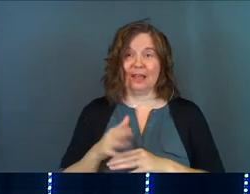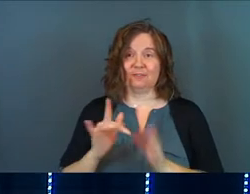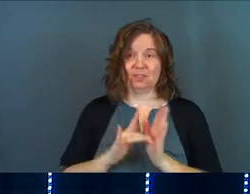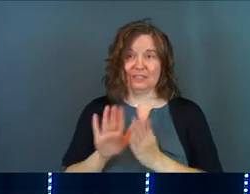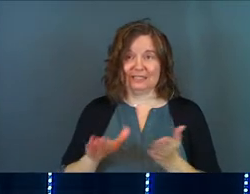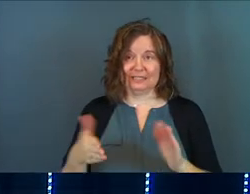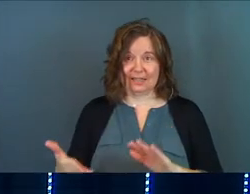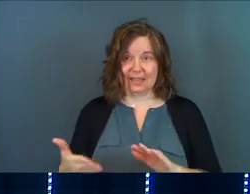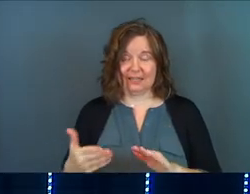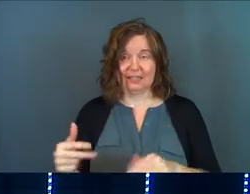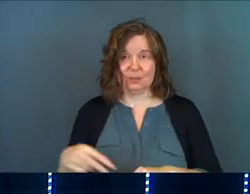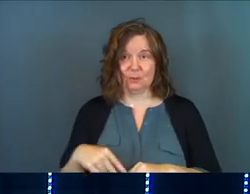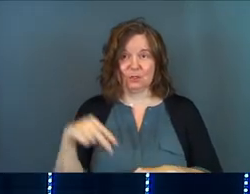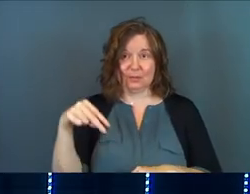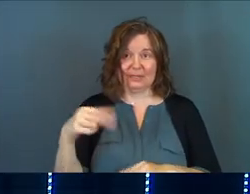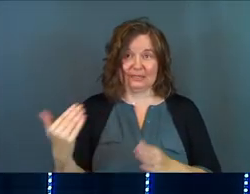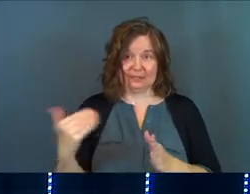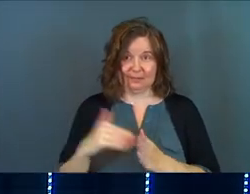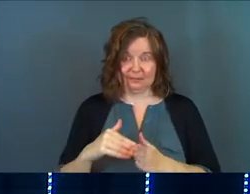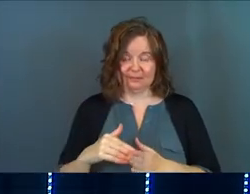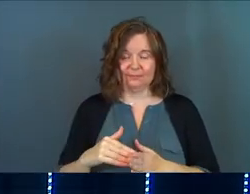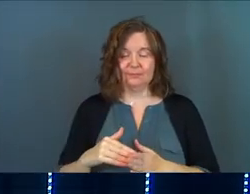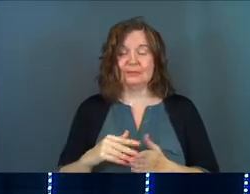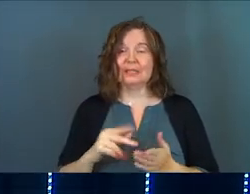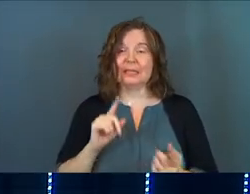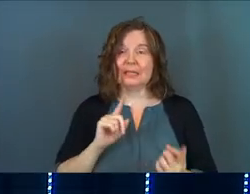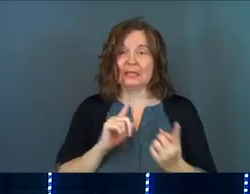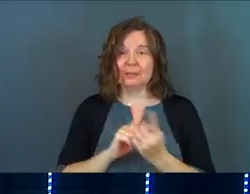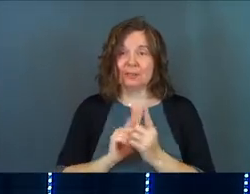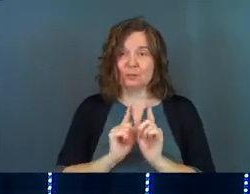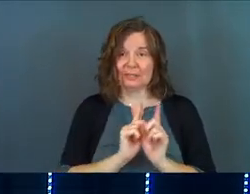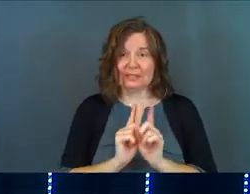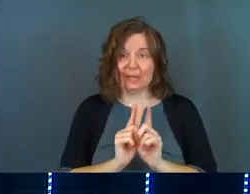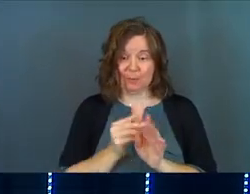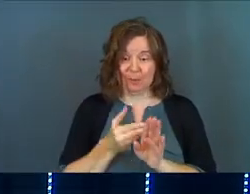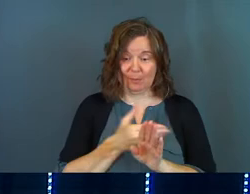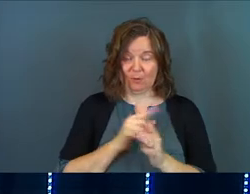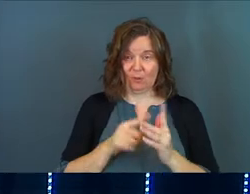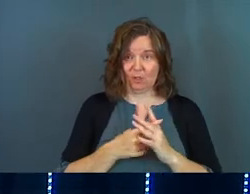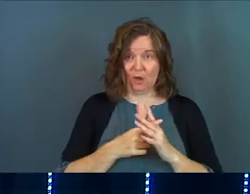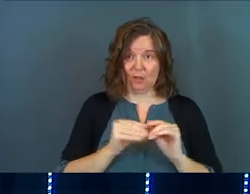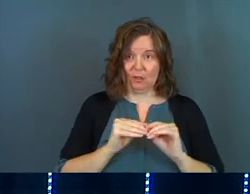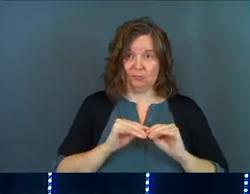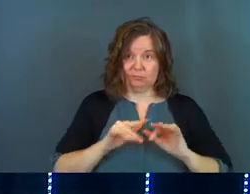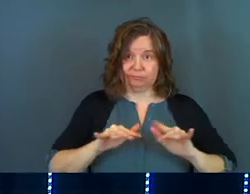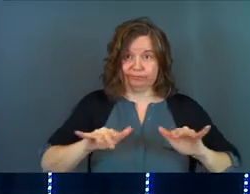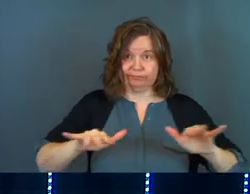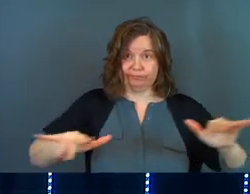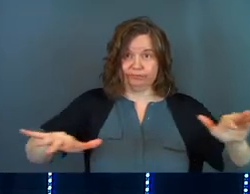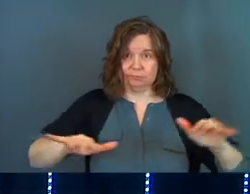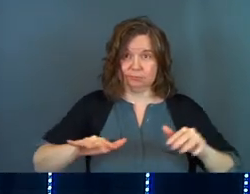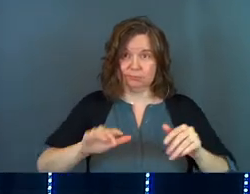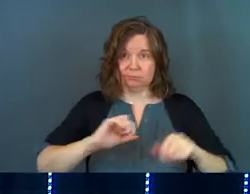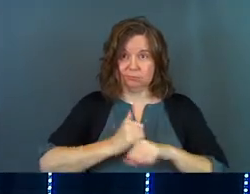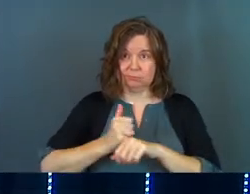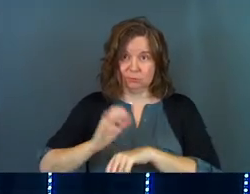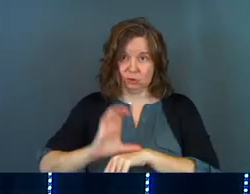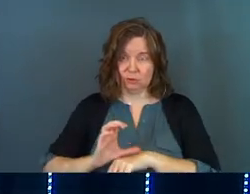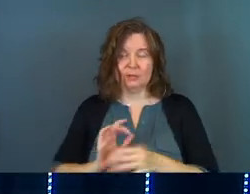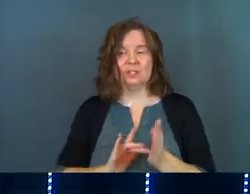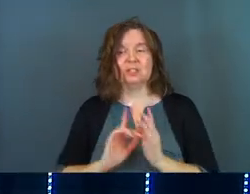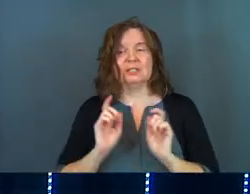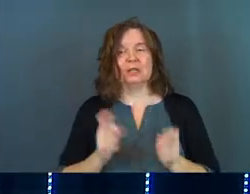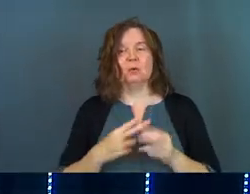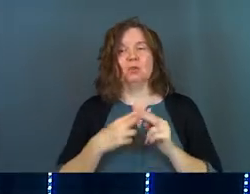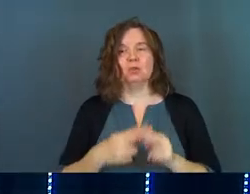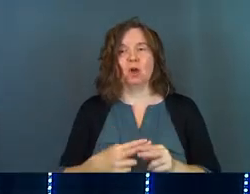Jesus died and was raised again, he meets with his disciples right before they start the whole movement and plant churches. And Jesus